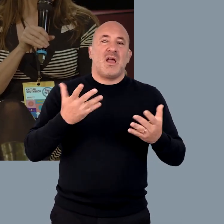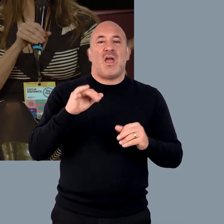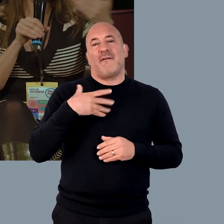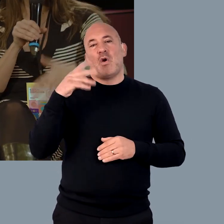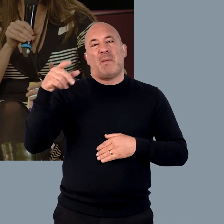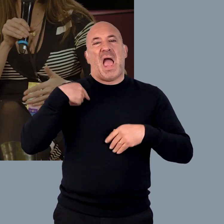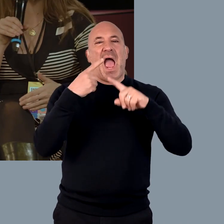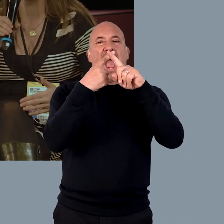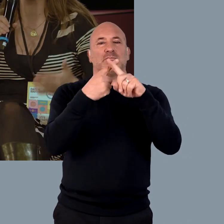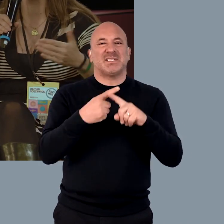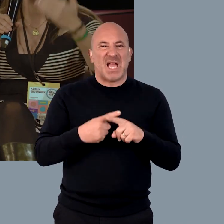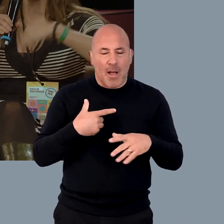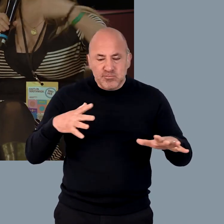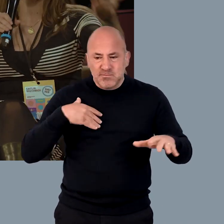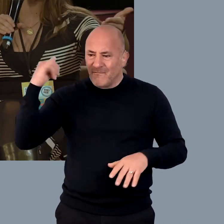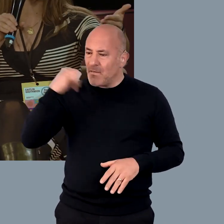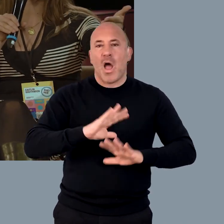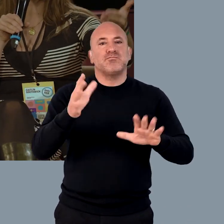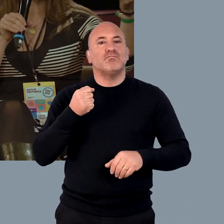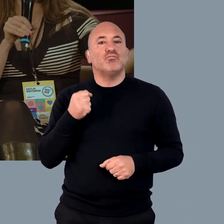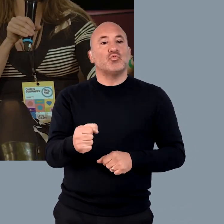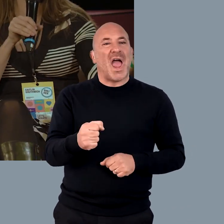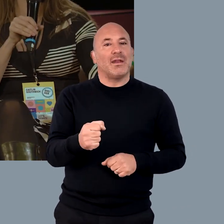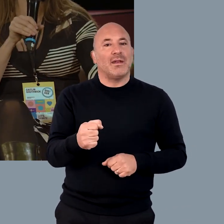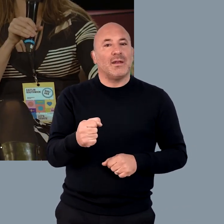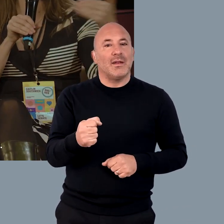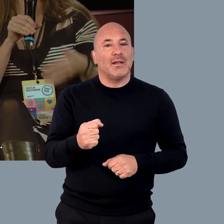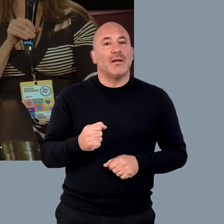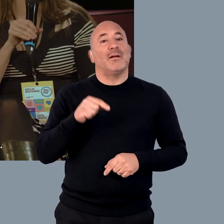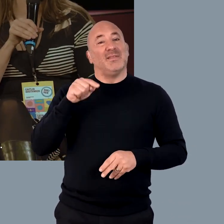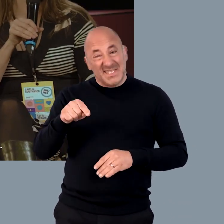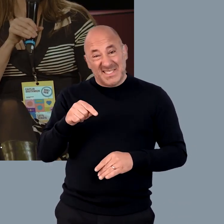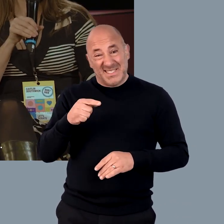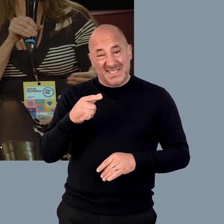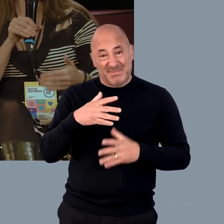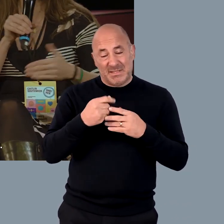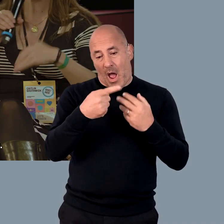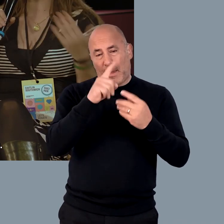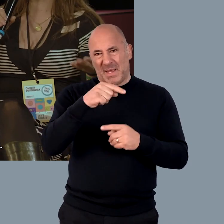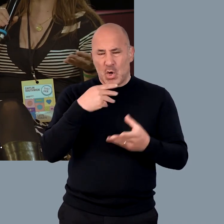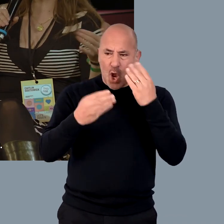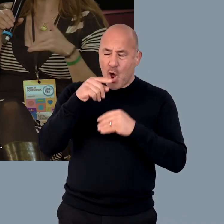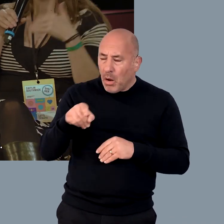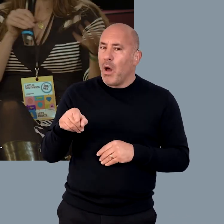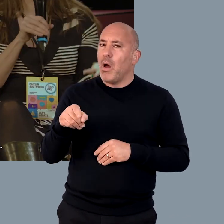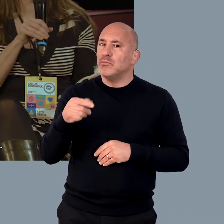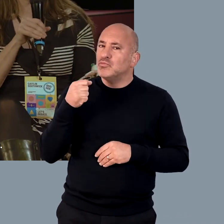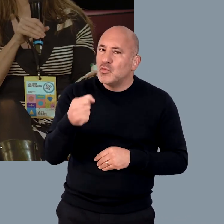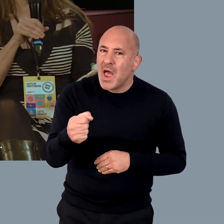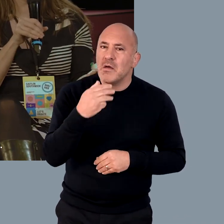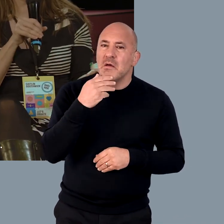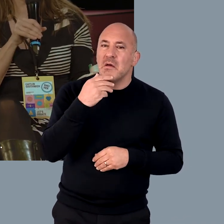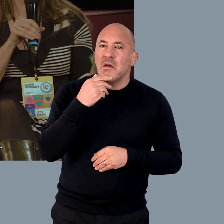can. So making the choice to come here from Amsterdam by train rather than flying, and then also using that as a